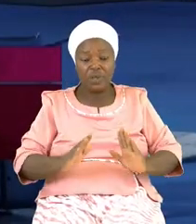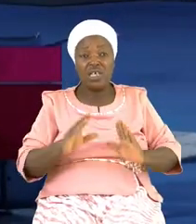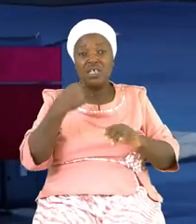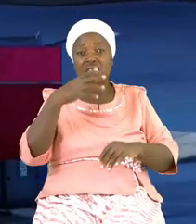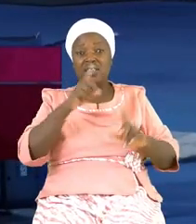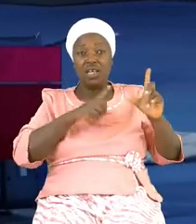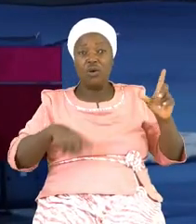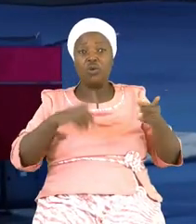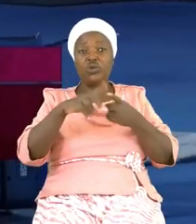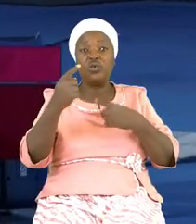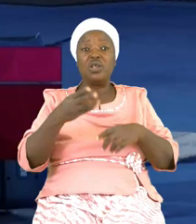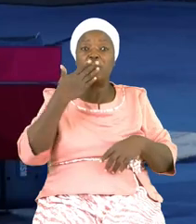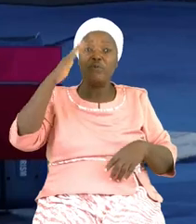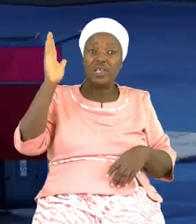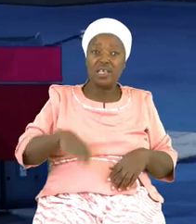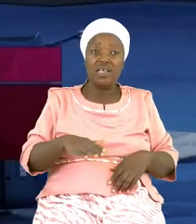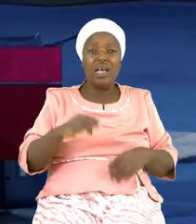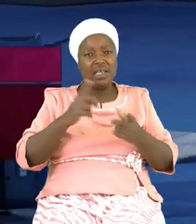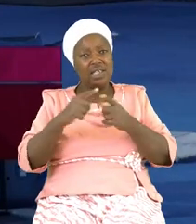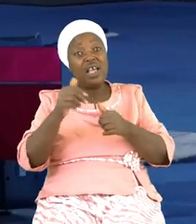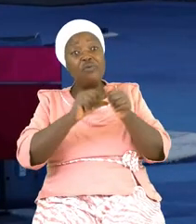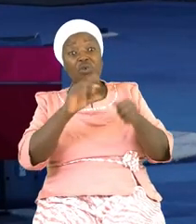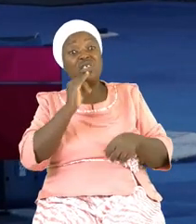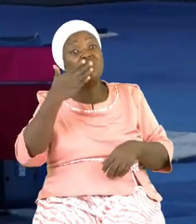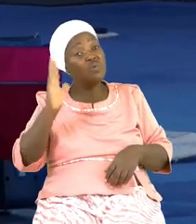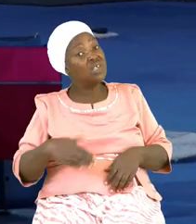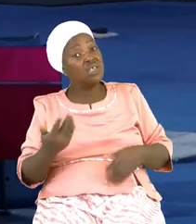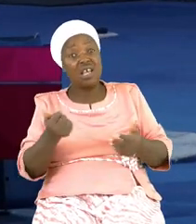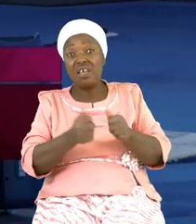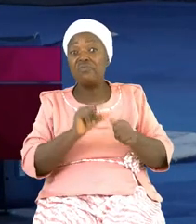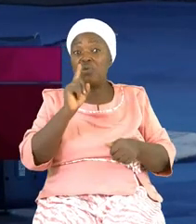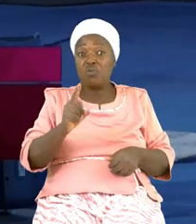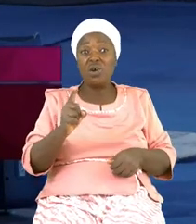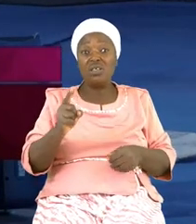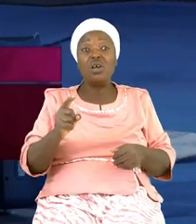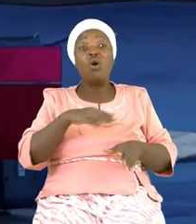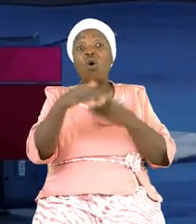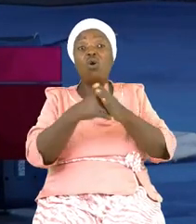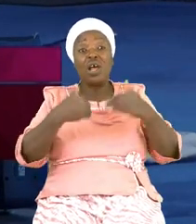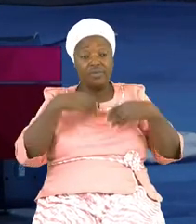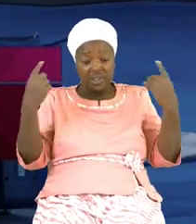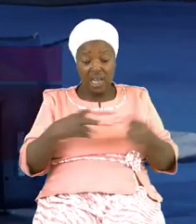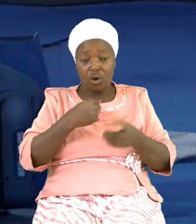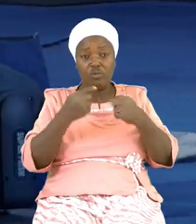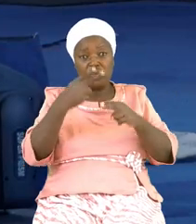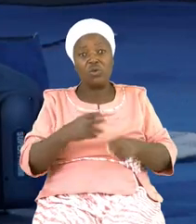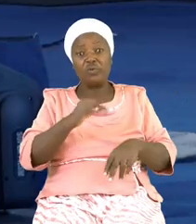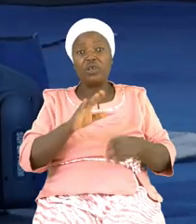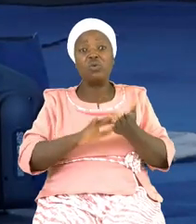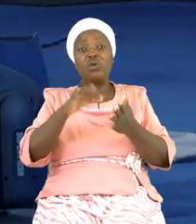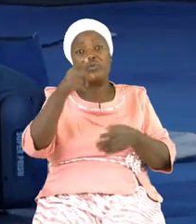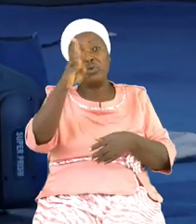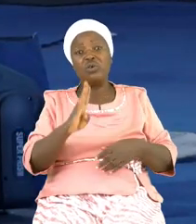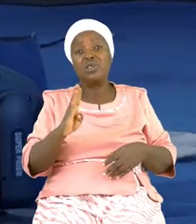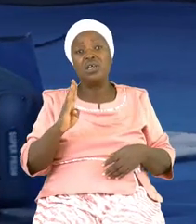the wicked. And everyone is wicked. Everyone, all have sinned and come short of the glory of